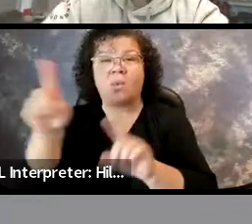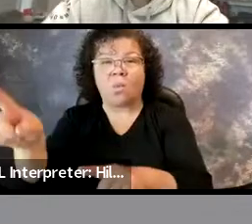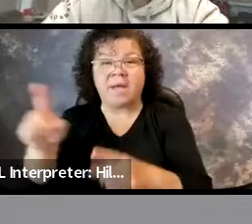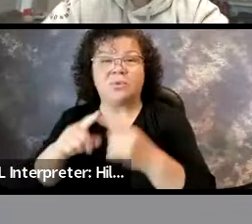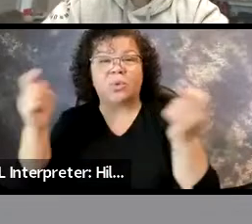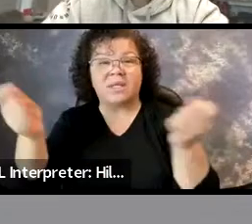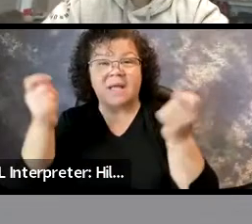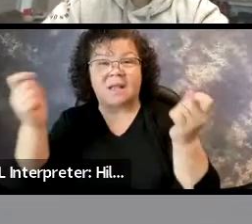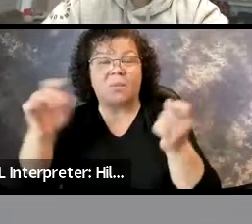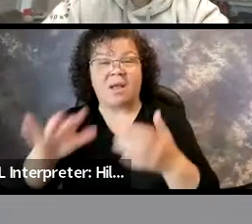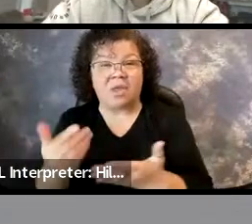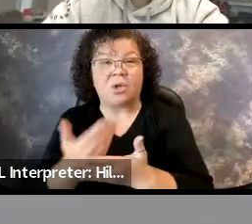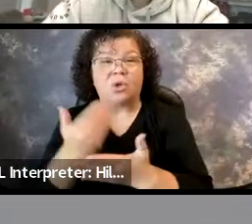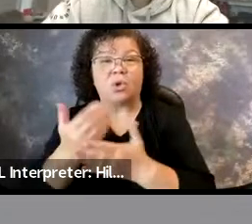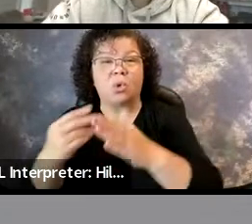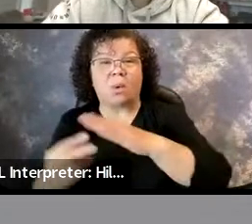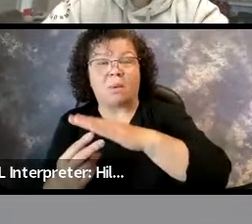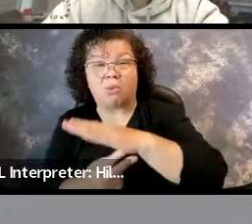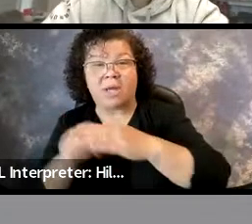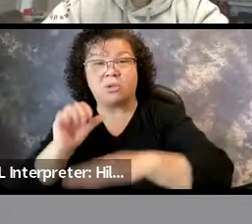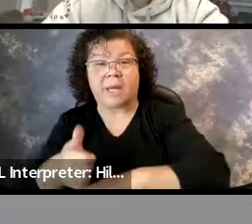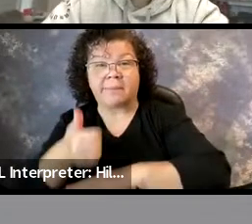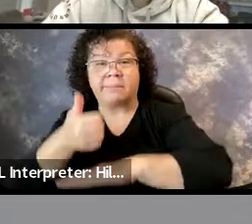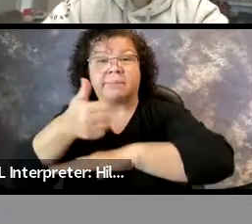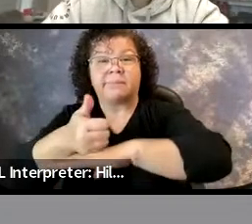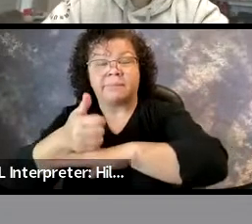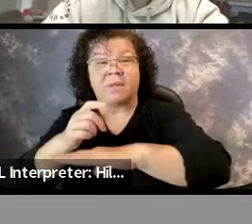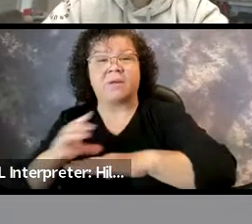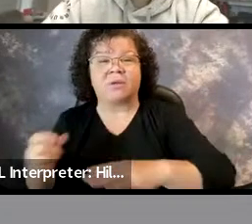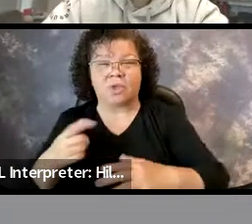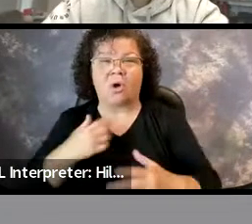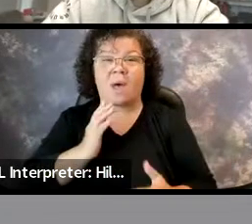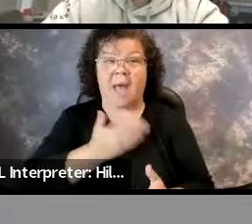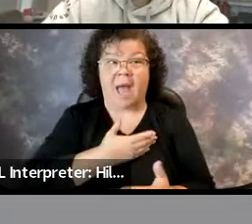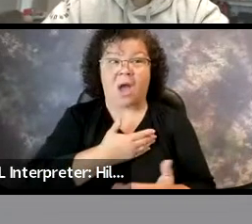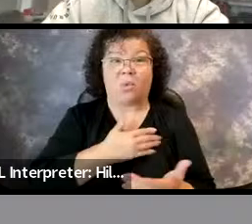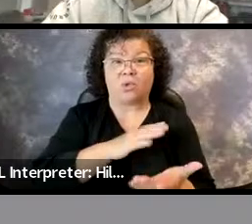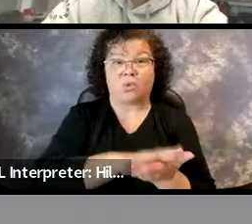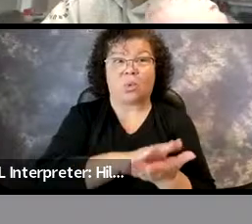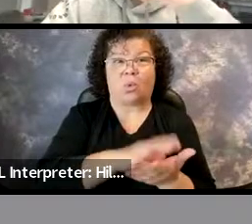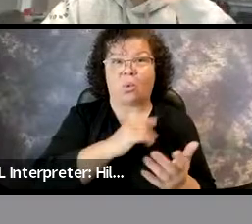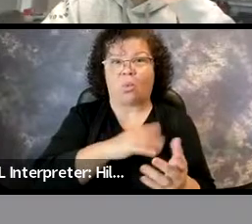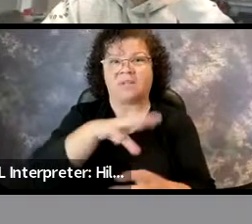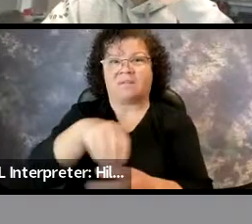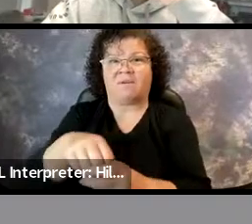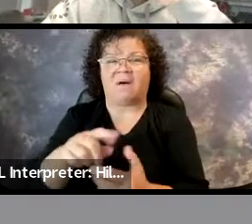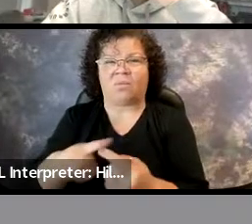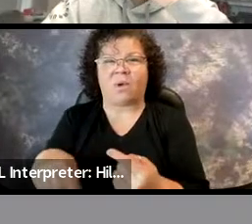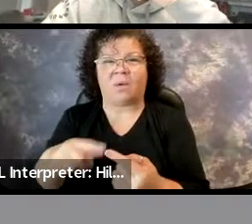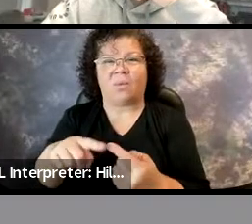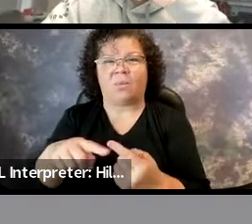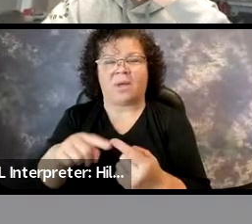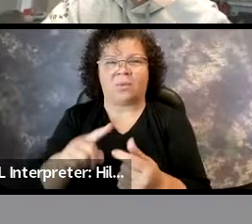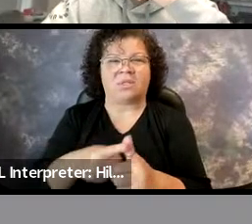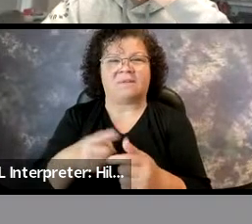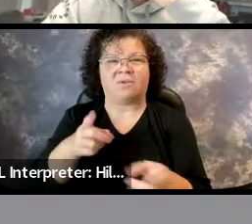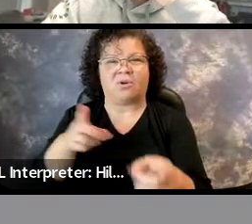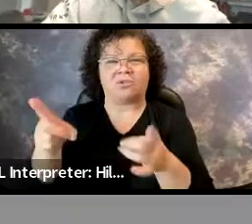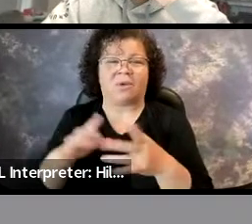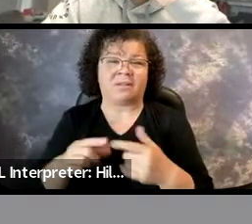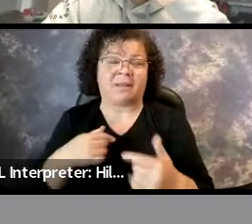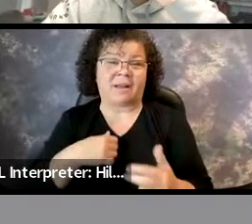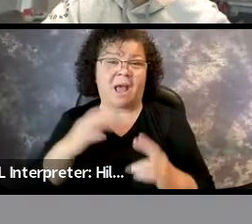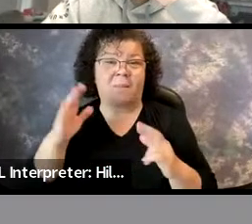really cool story. So I know our School for the Blind folks were involved when that was first erected, and I hope that we can be there this next time.